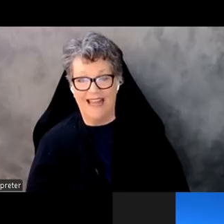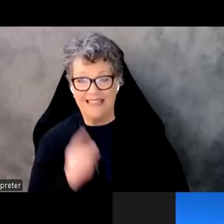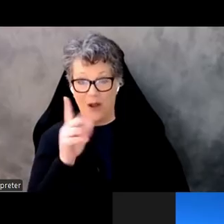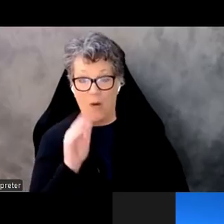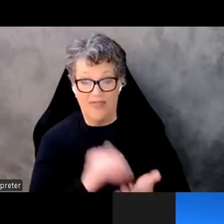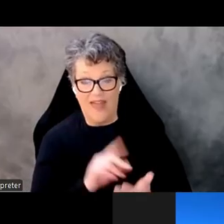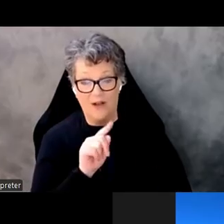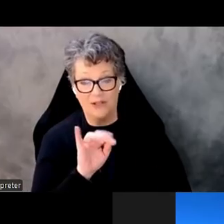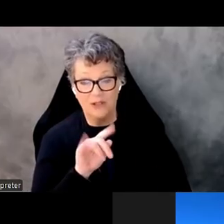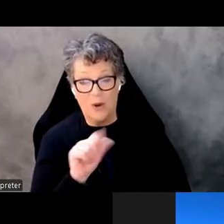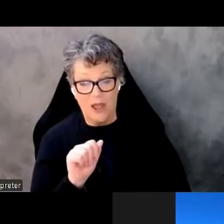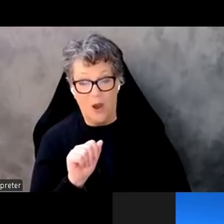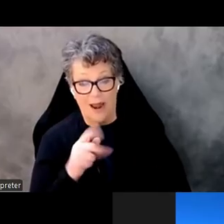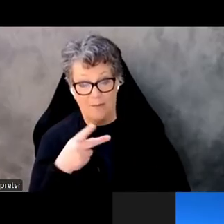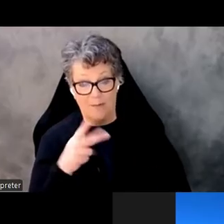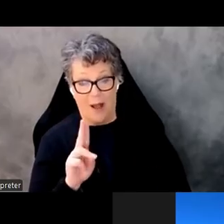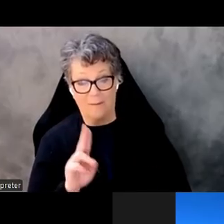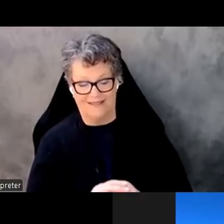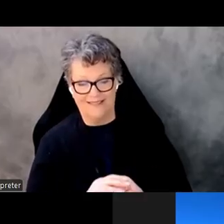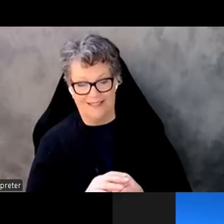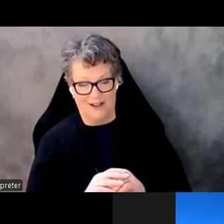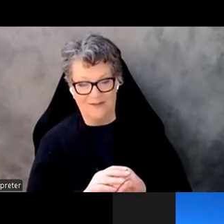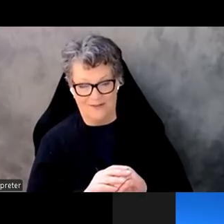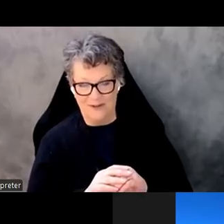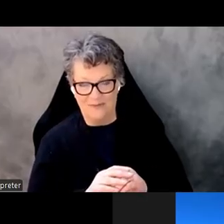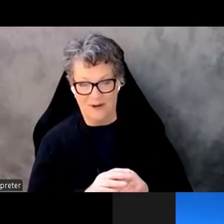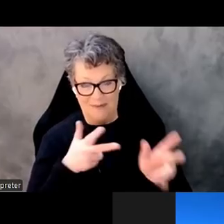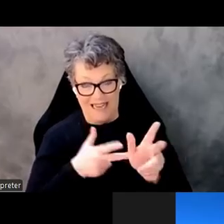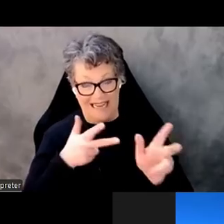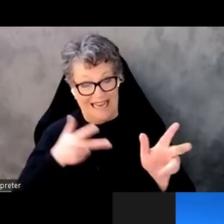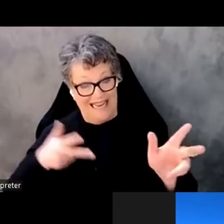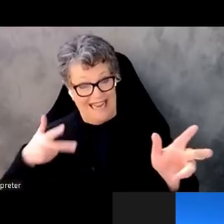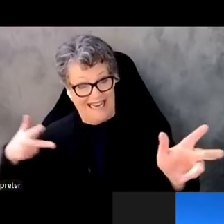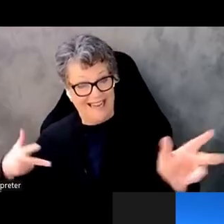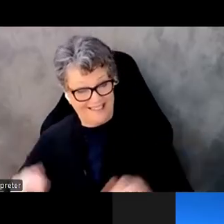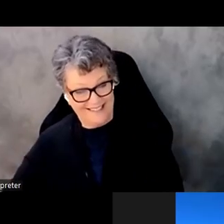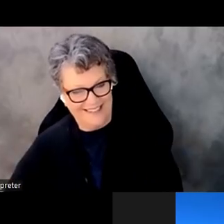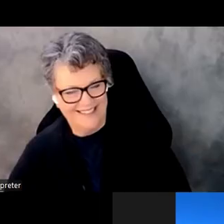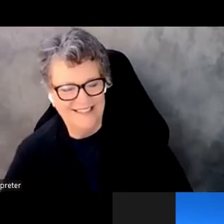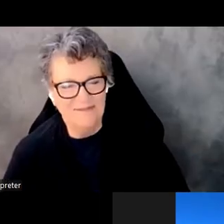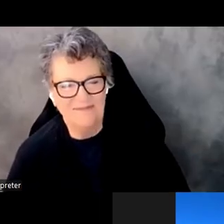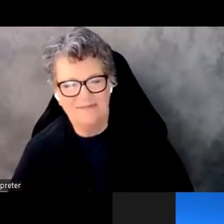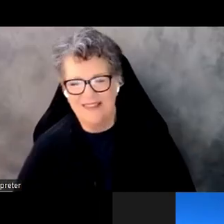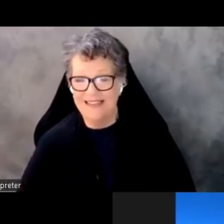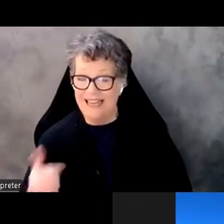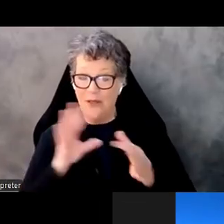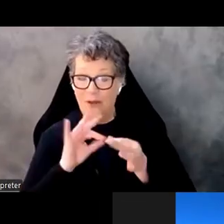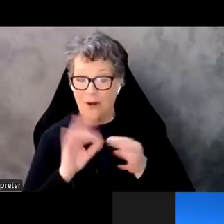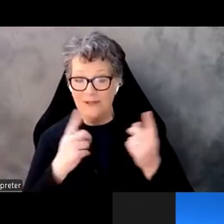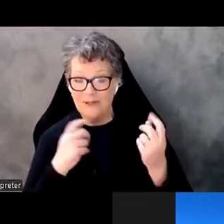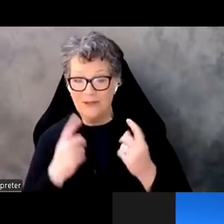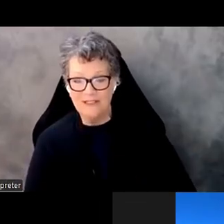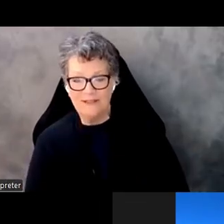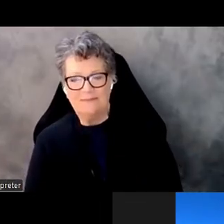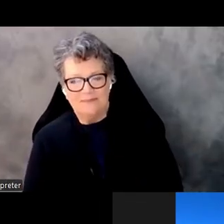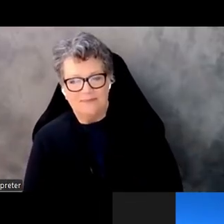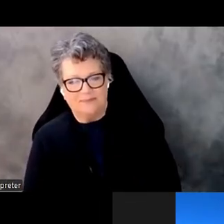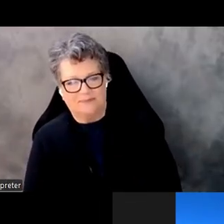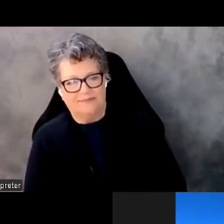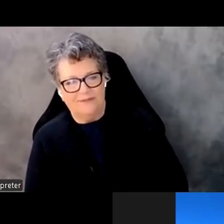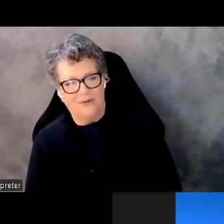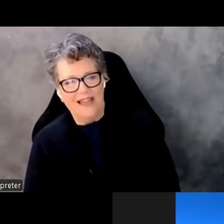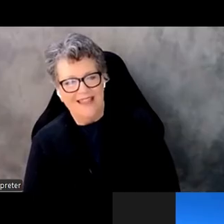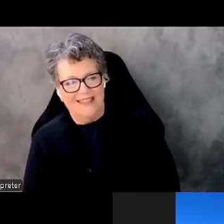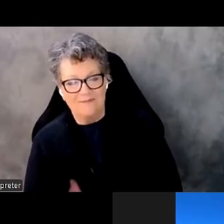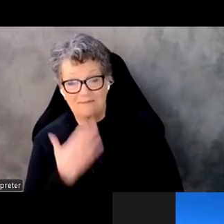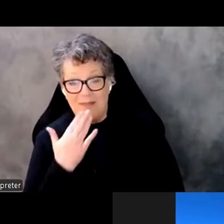And if you put them end to end. Thank you. Any other comments, questions? All right,